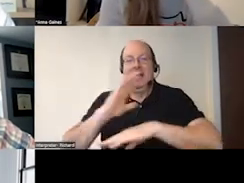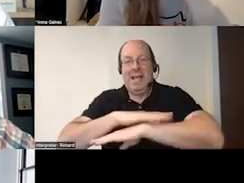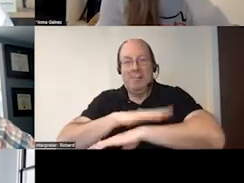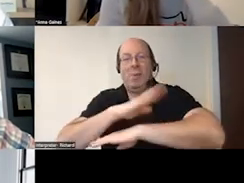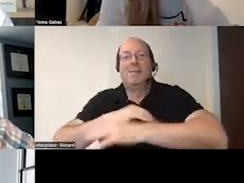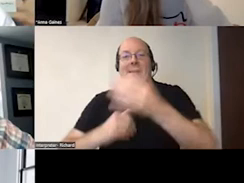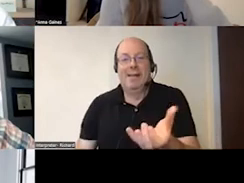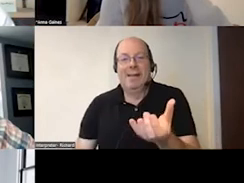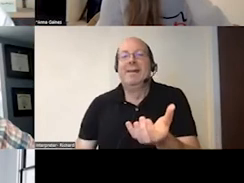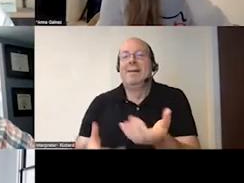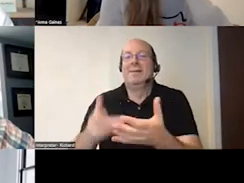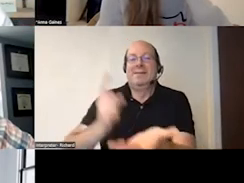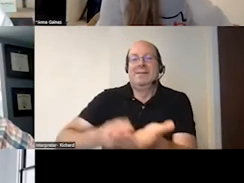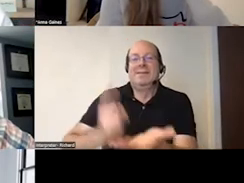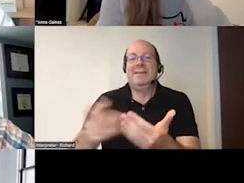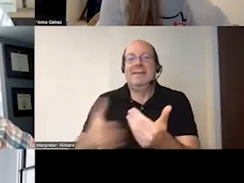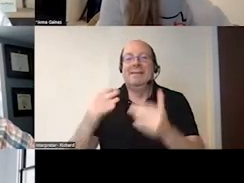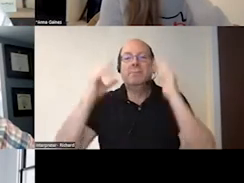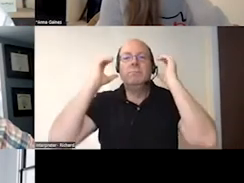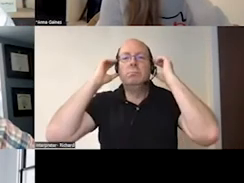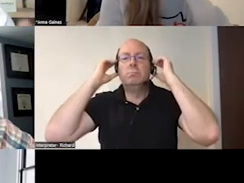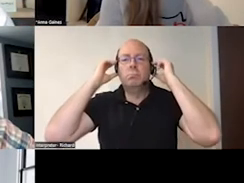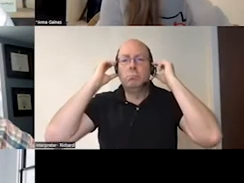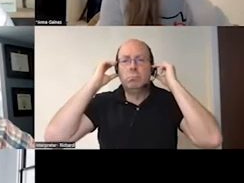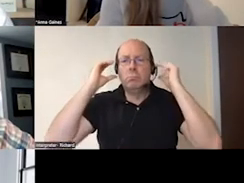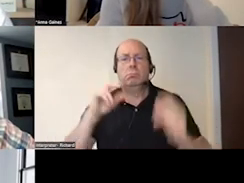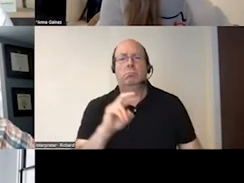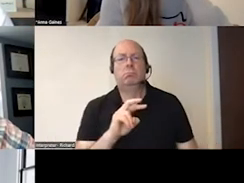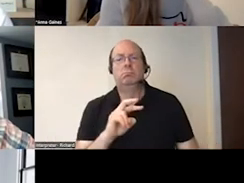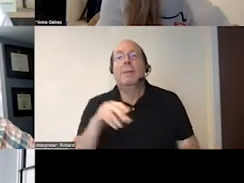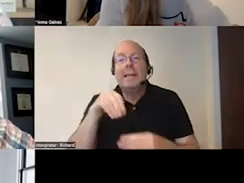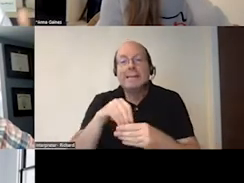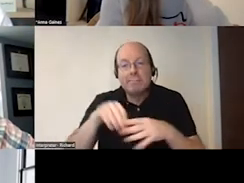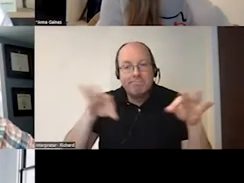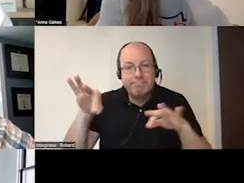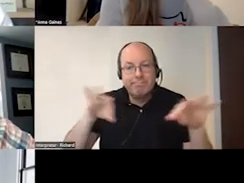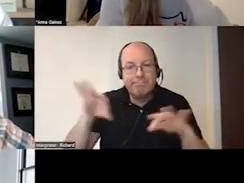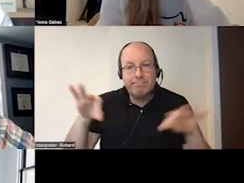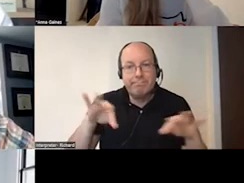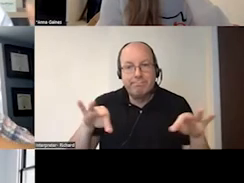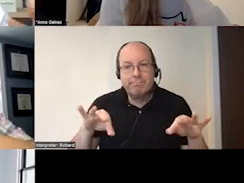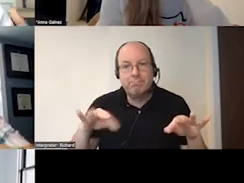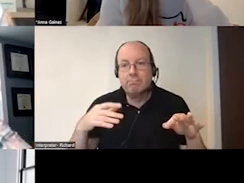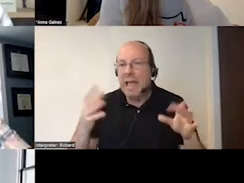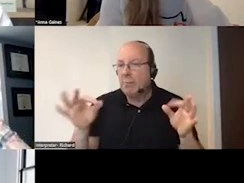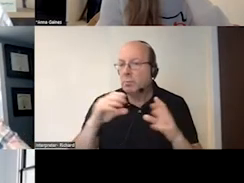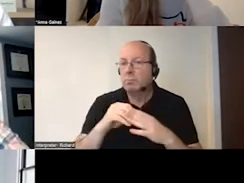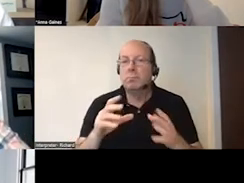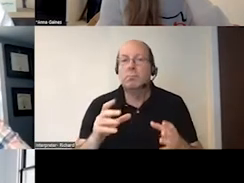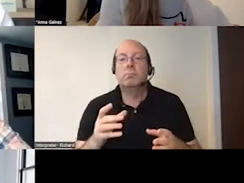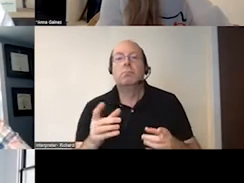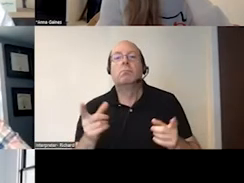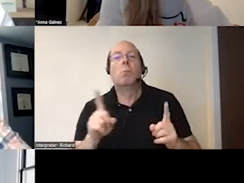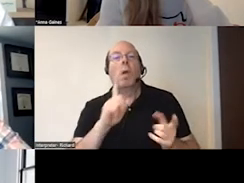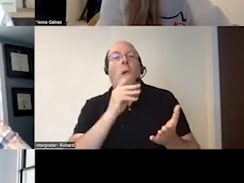have a conversation. So easy. But we have instructions inside. That's not, yeah. Once they got to that point where they actually